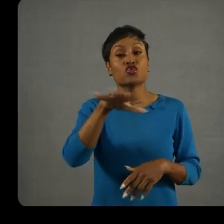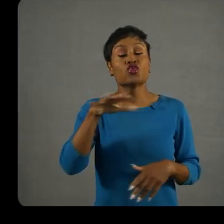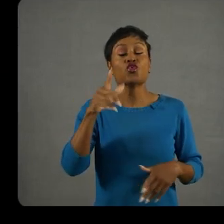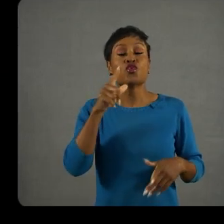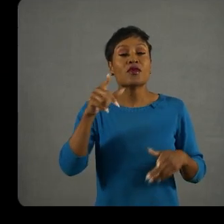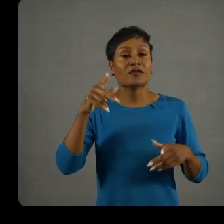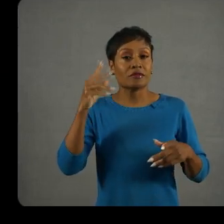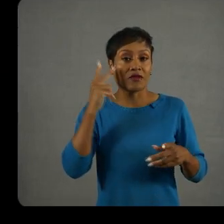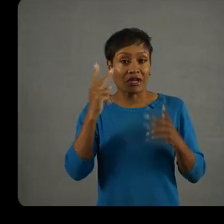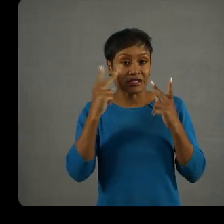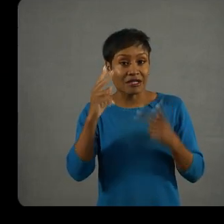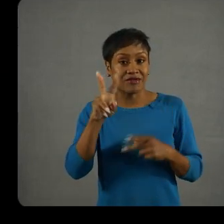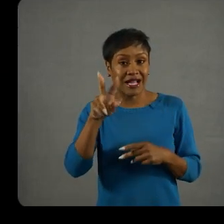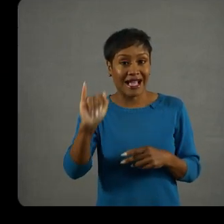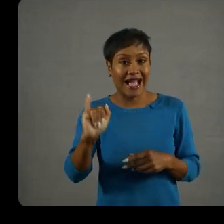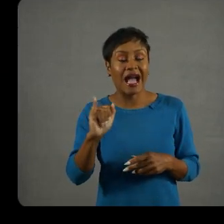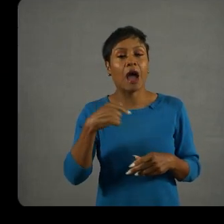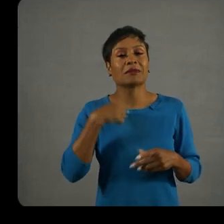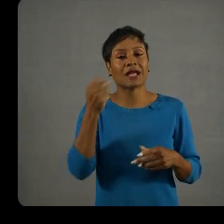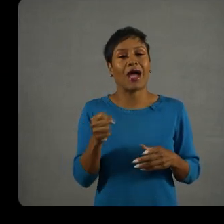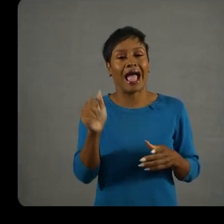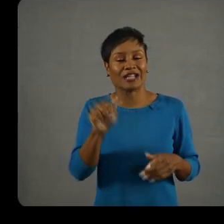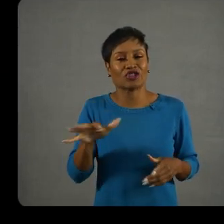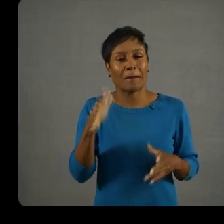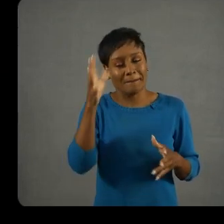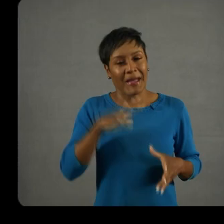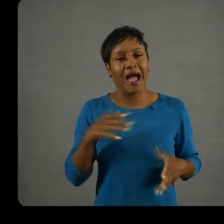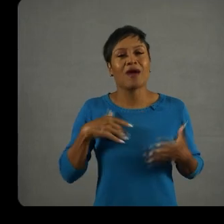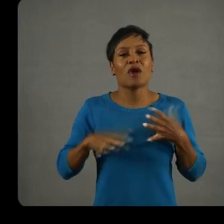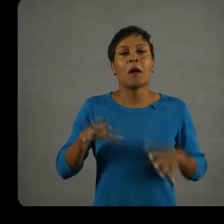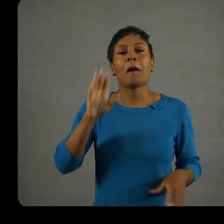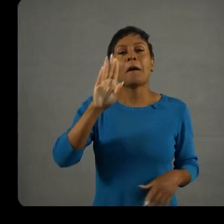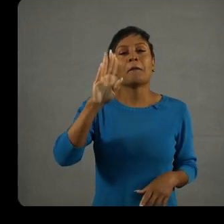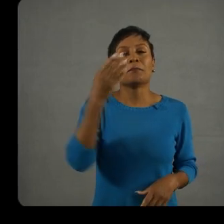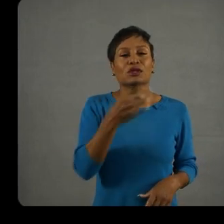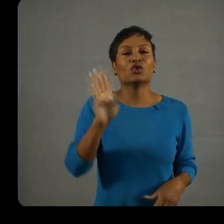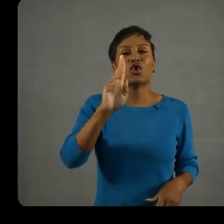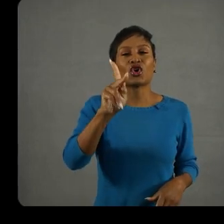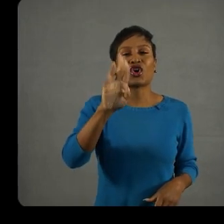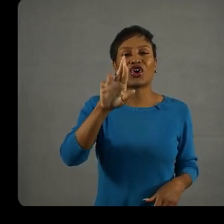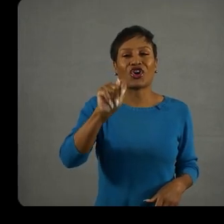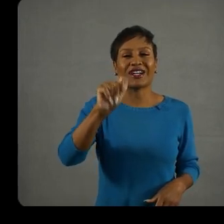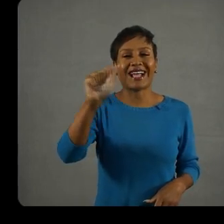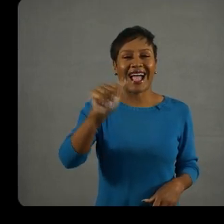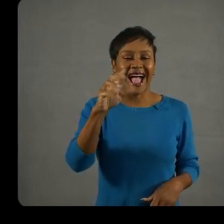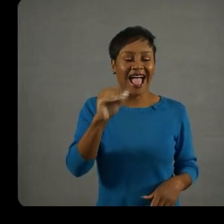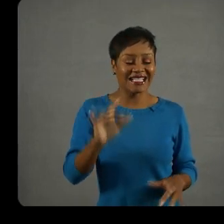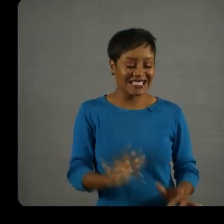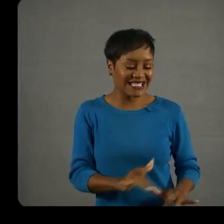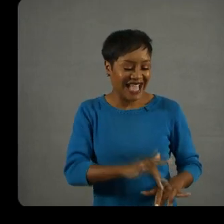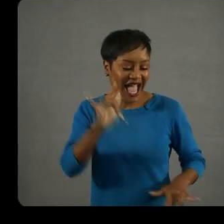Asian male, wearing a blue kurta and some really snazzy bangles, Julia.